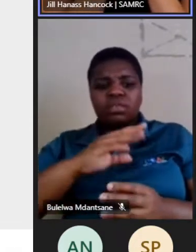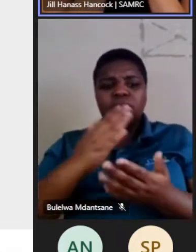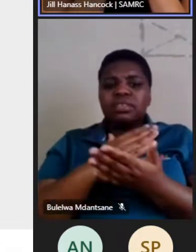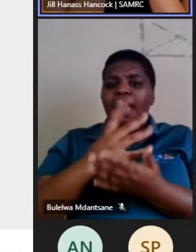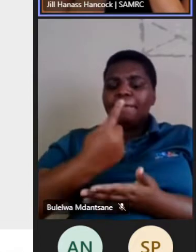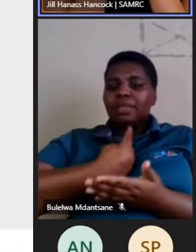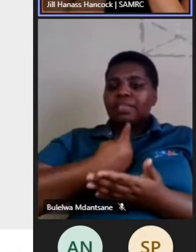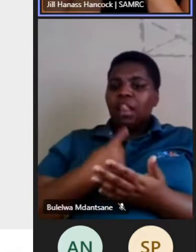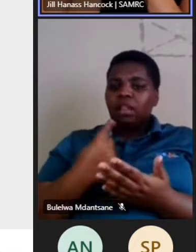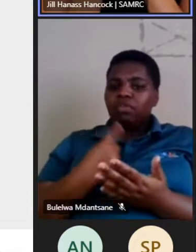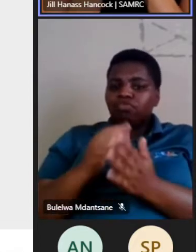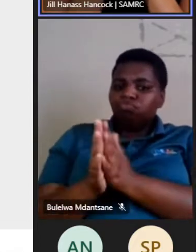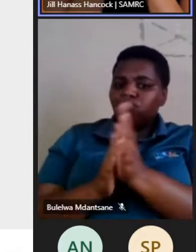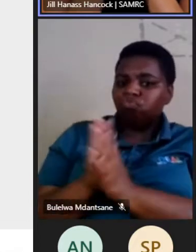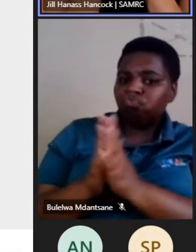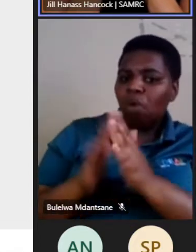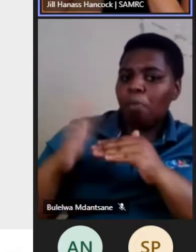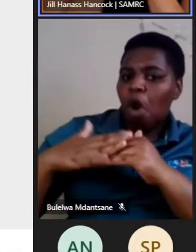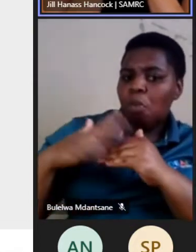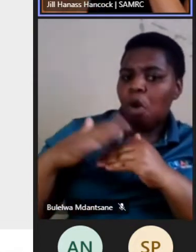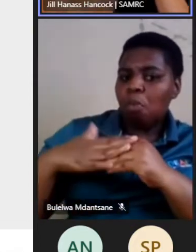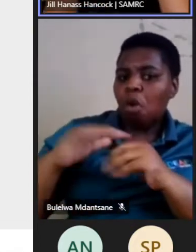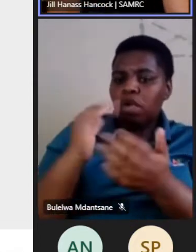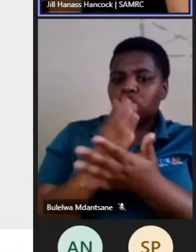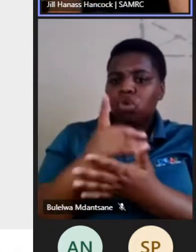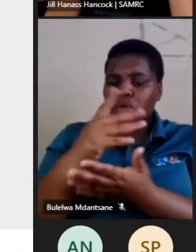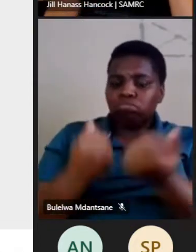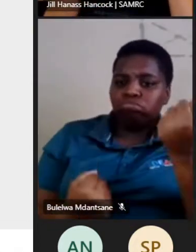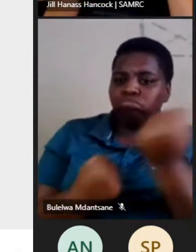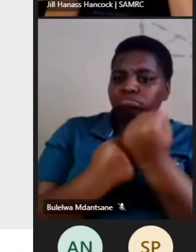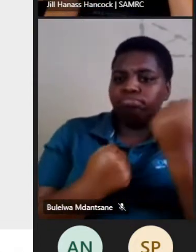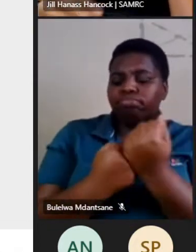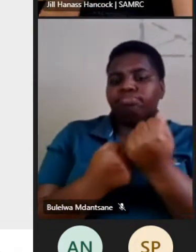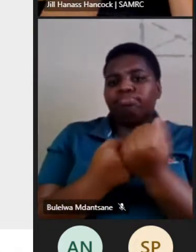support mechanisms of these women in both groups.